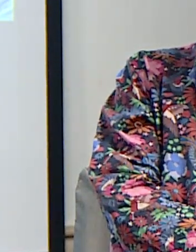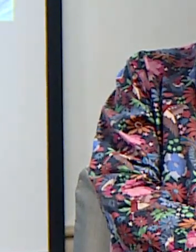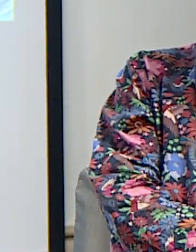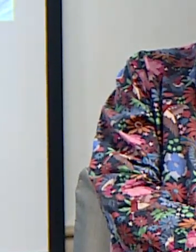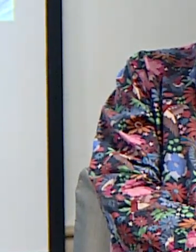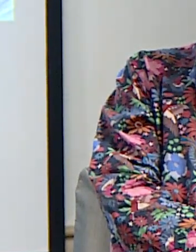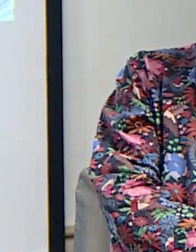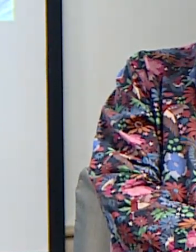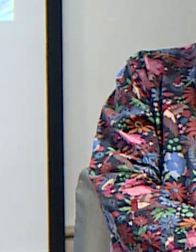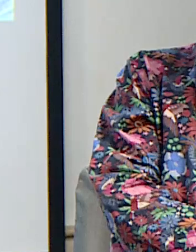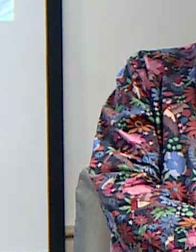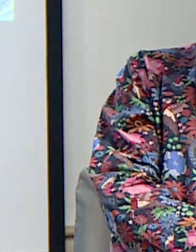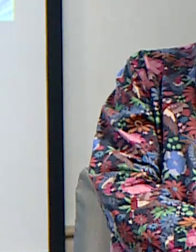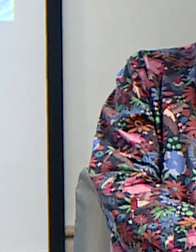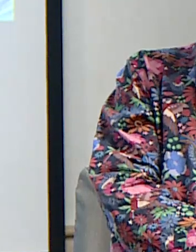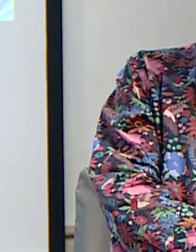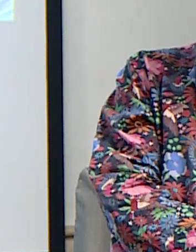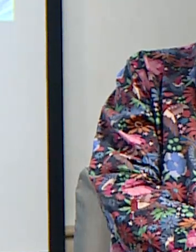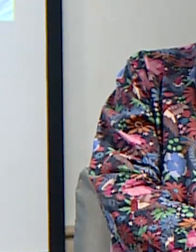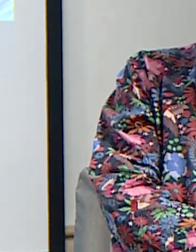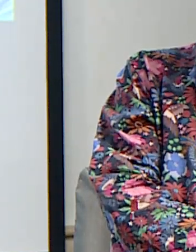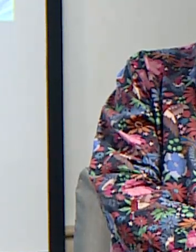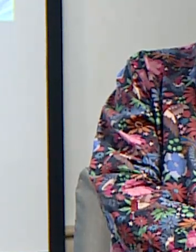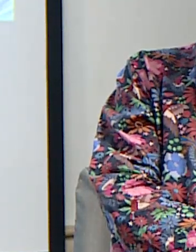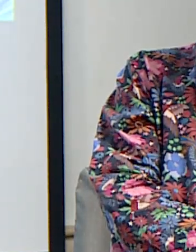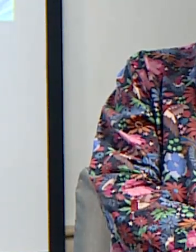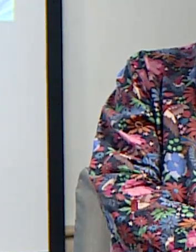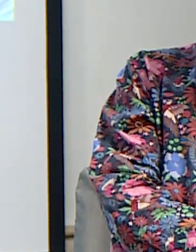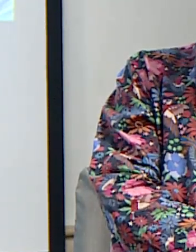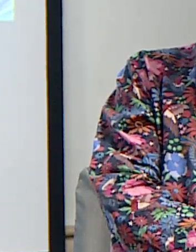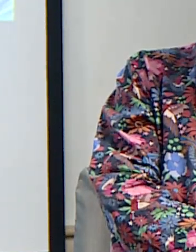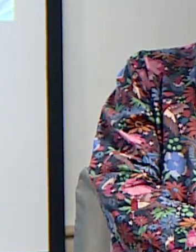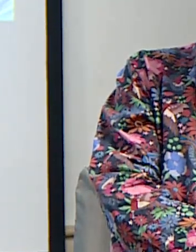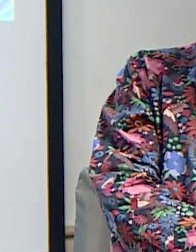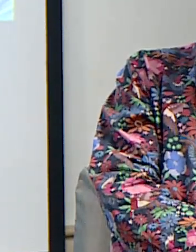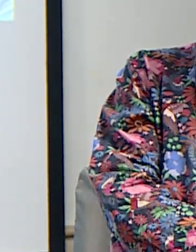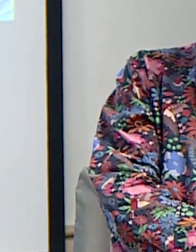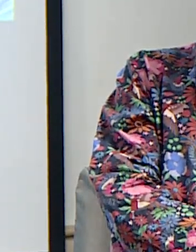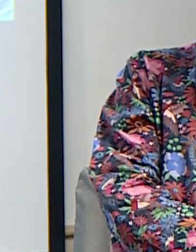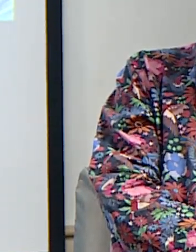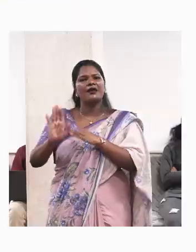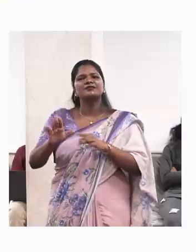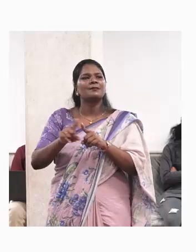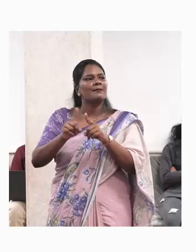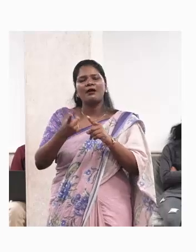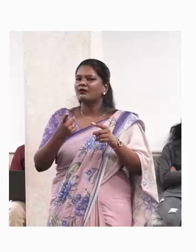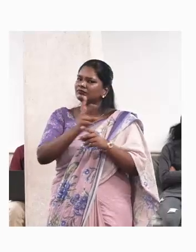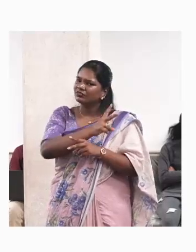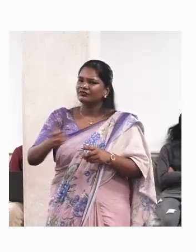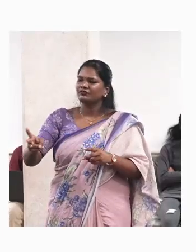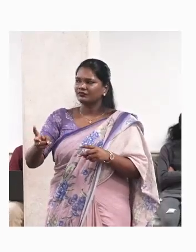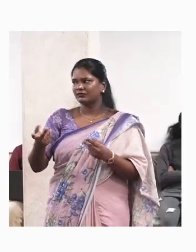of resistance, because I think in some therapeutic situations, there is a sense of hierarchy